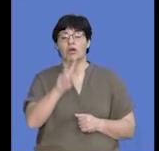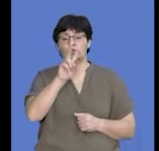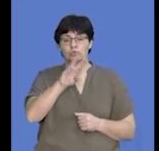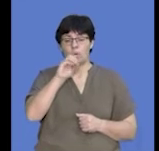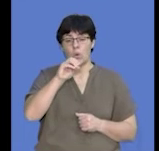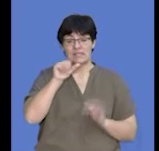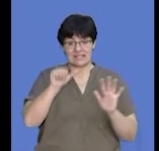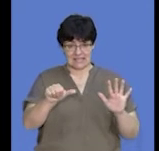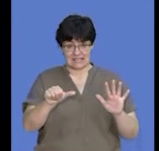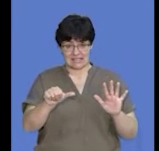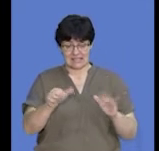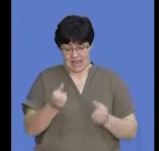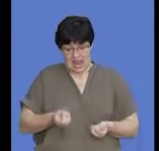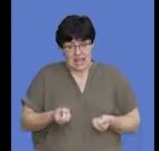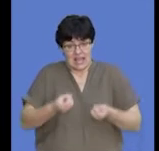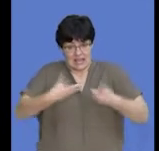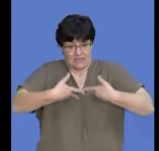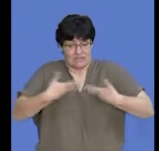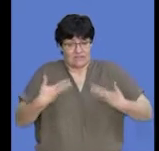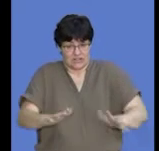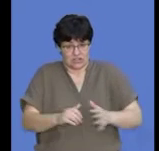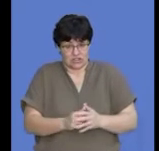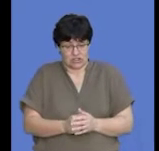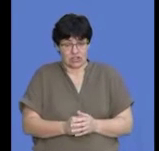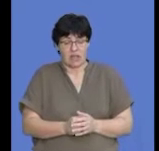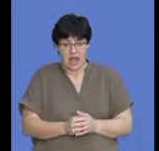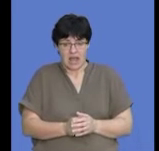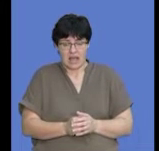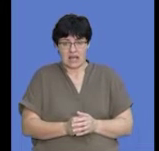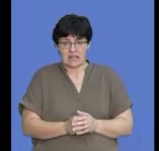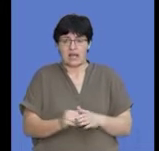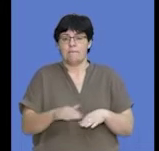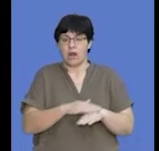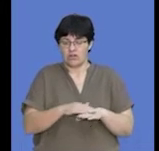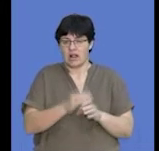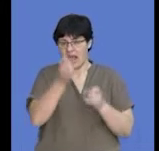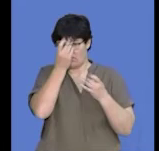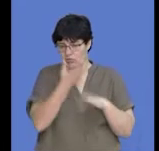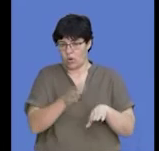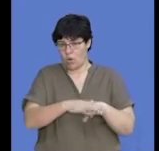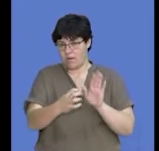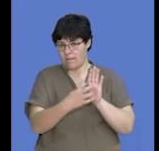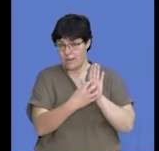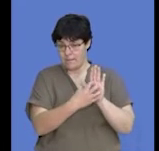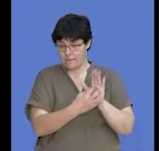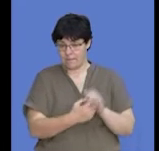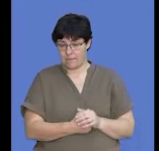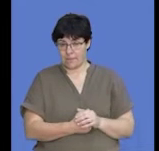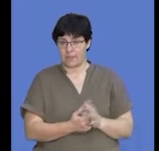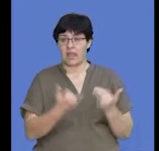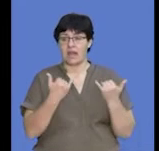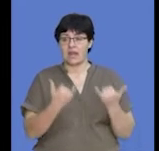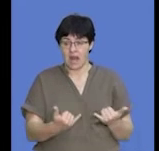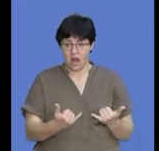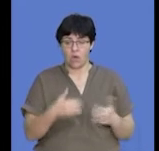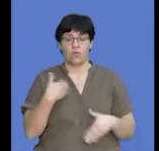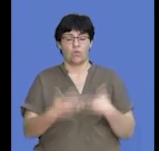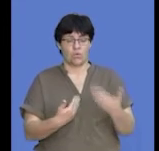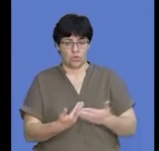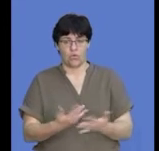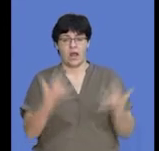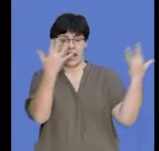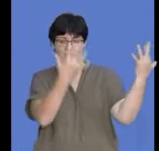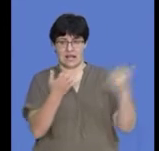206 is given as marginal information on the map. Now we move on to